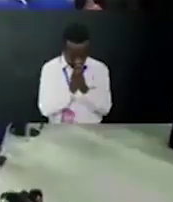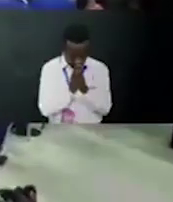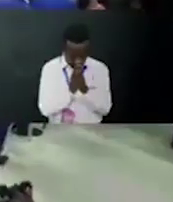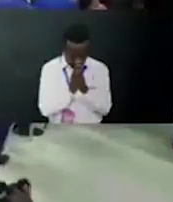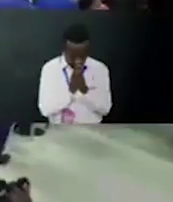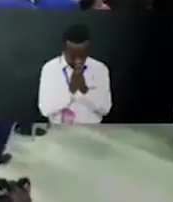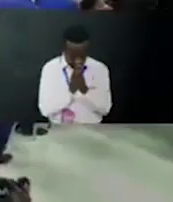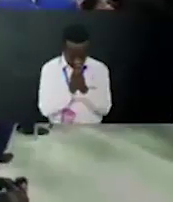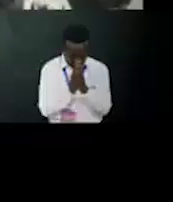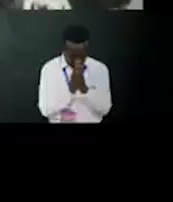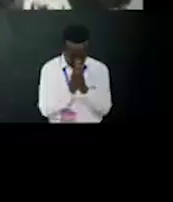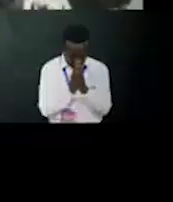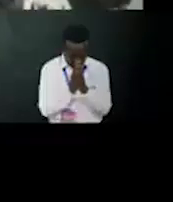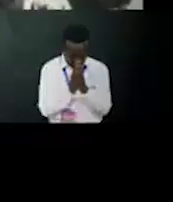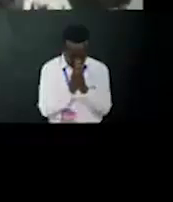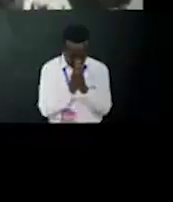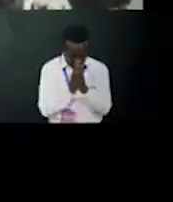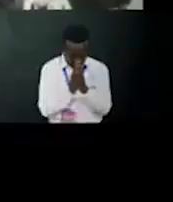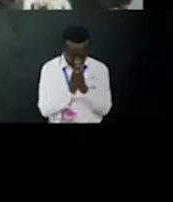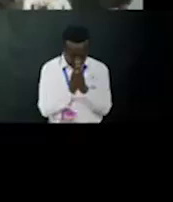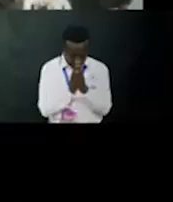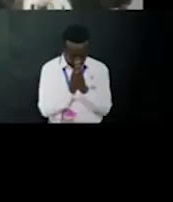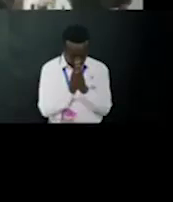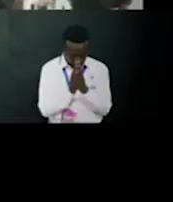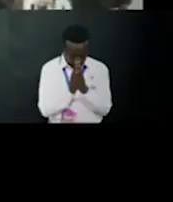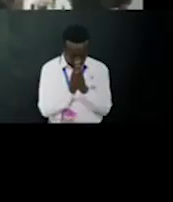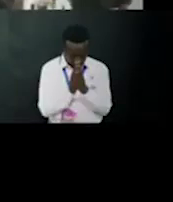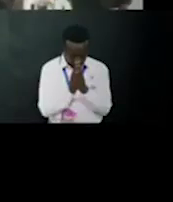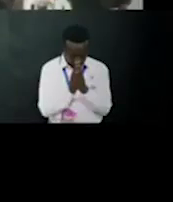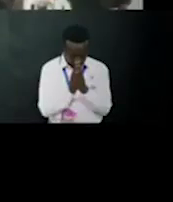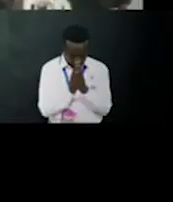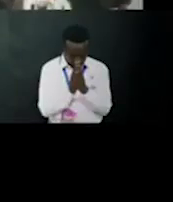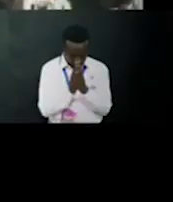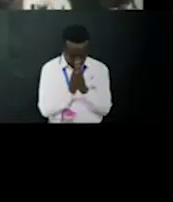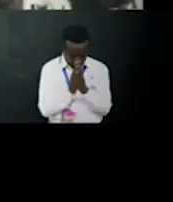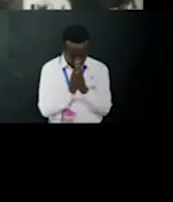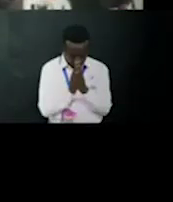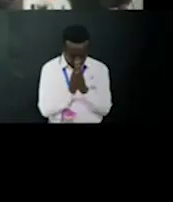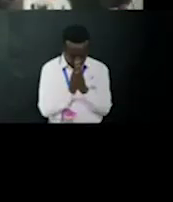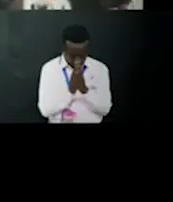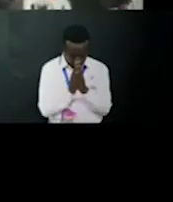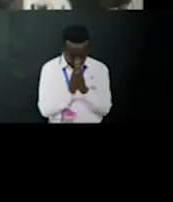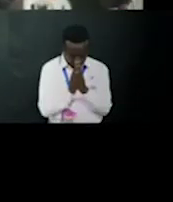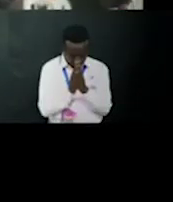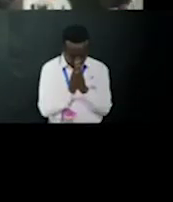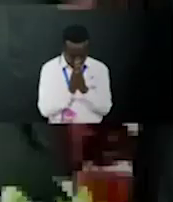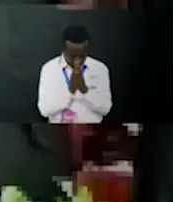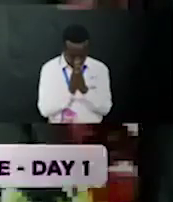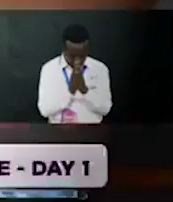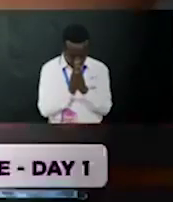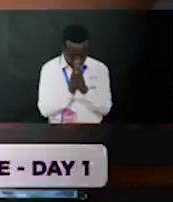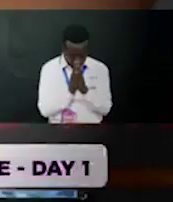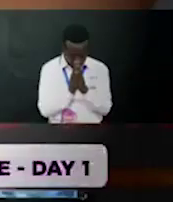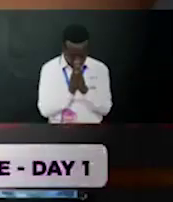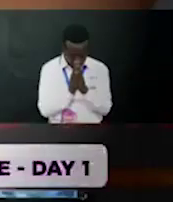lokita yande lele masante, ila mama kaya tarababaria, bando ramasaya, lele masata yanda